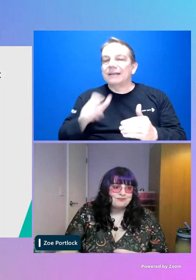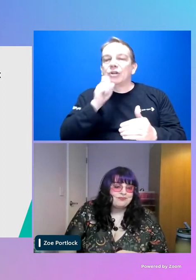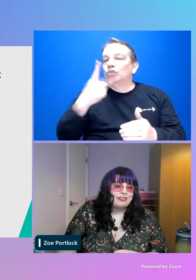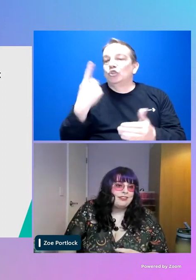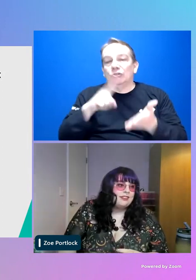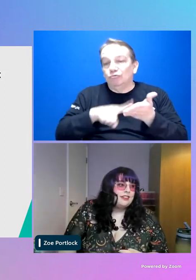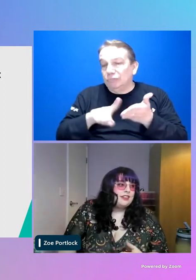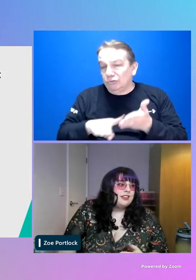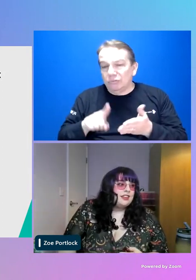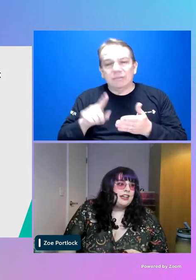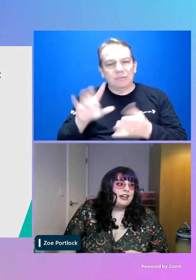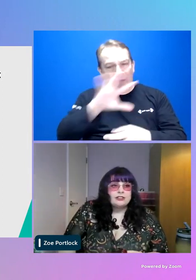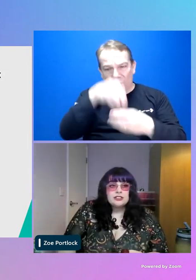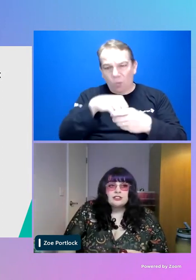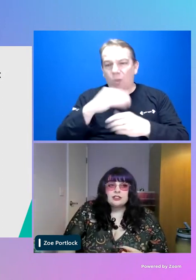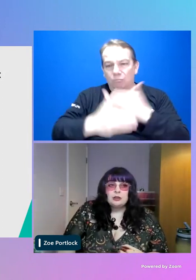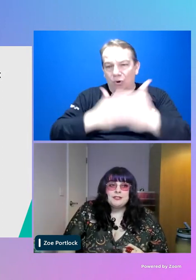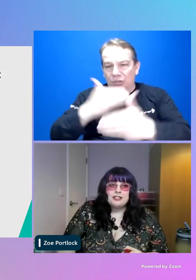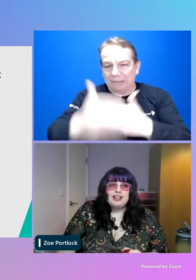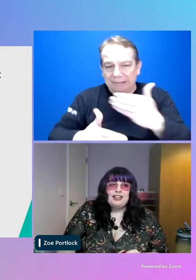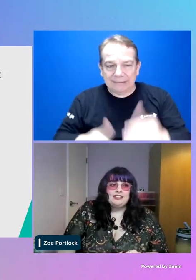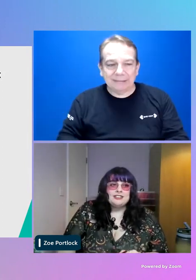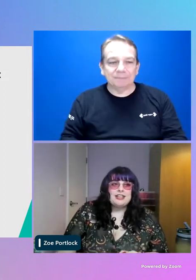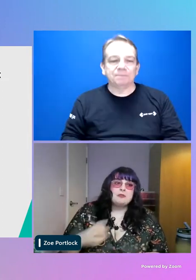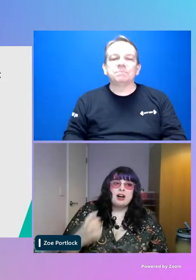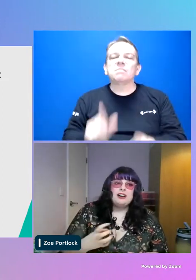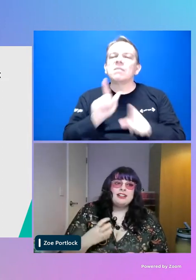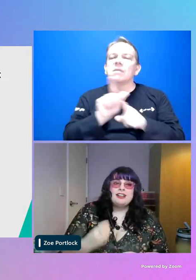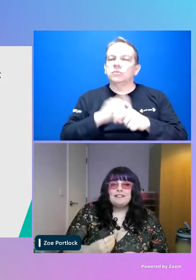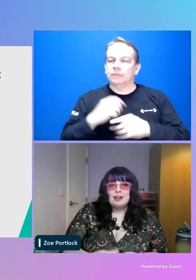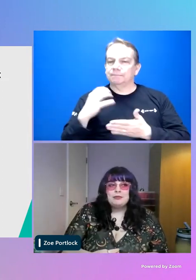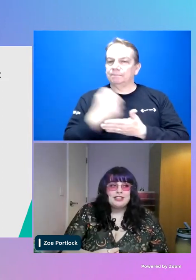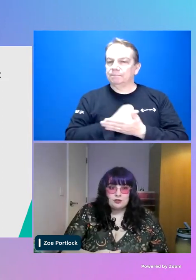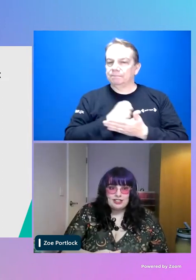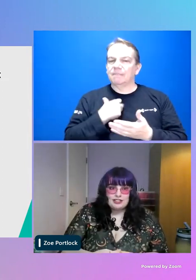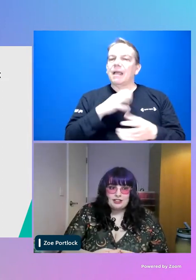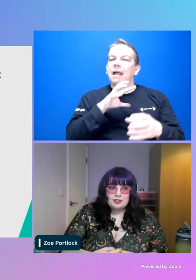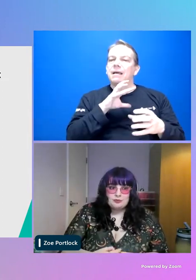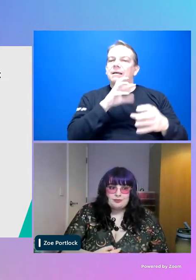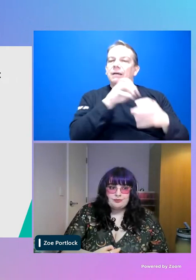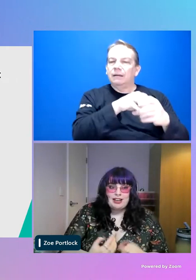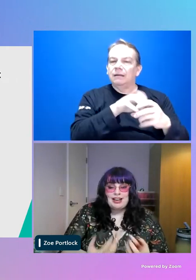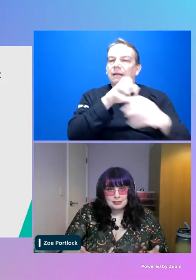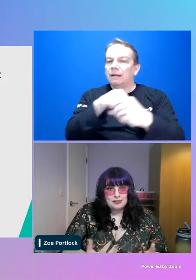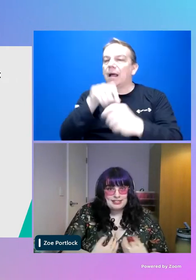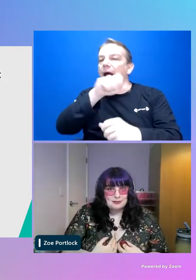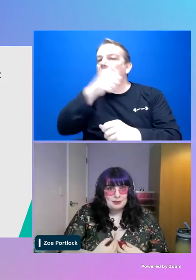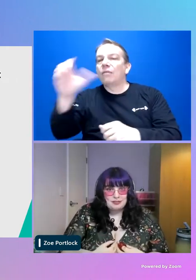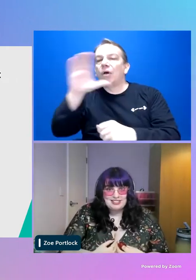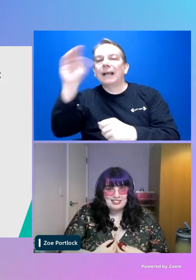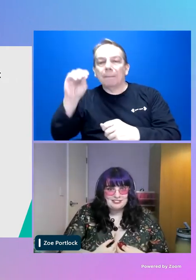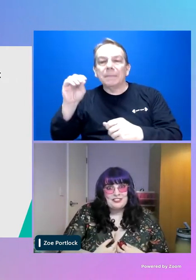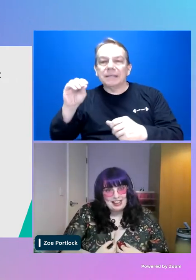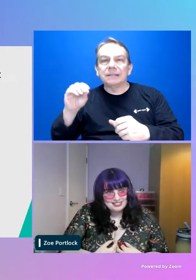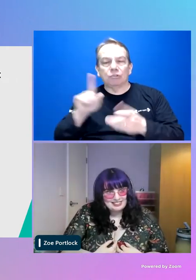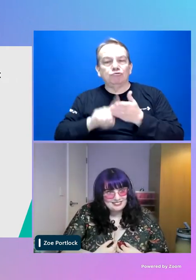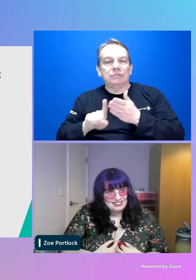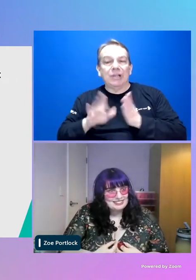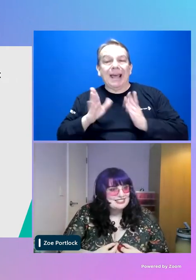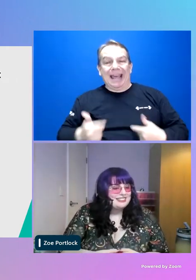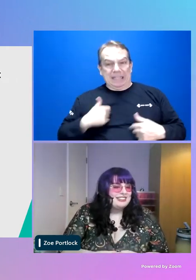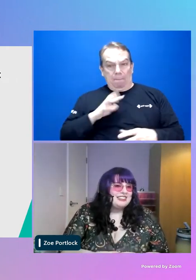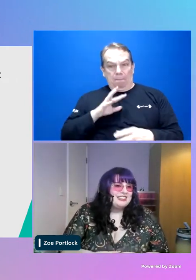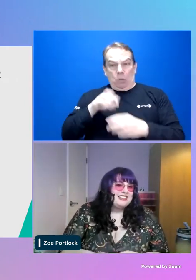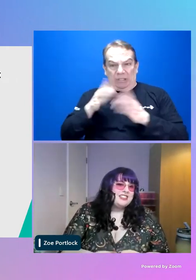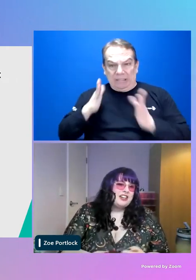experience. I also took the opportunity to take part in other companies' research as a participant myself on that side